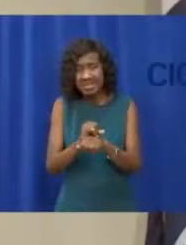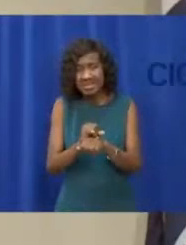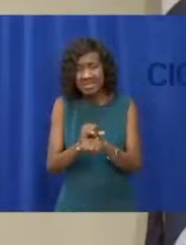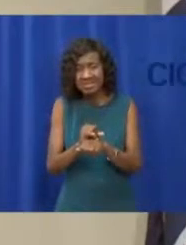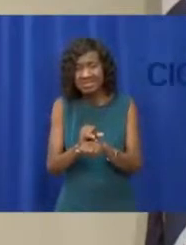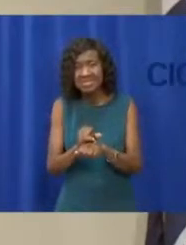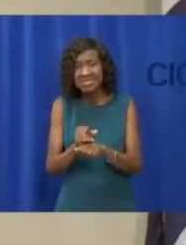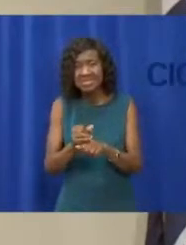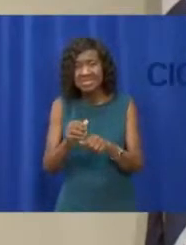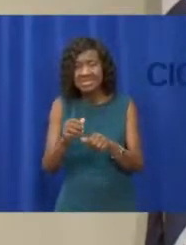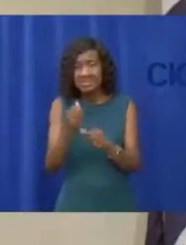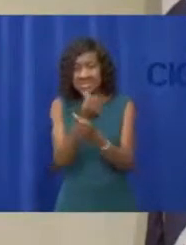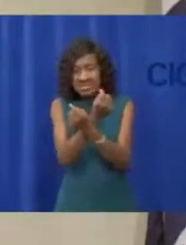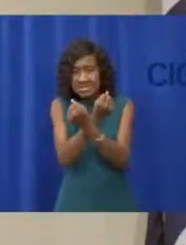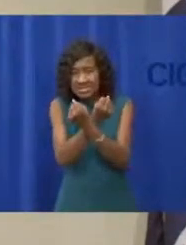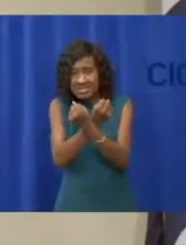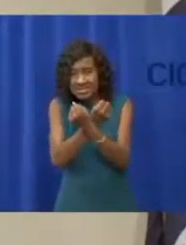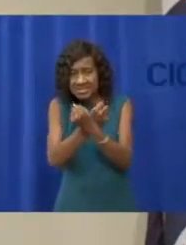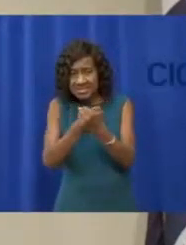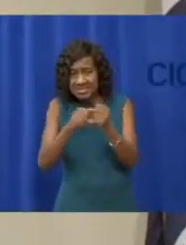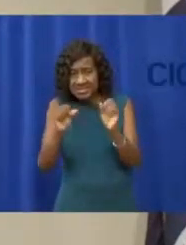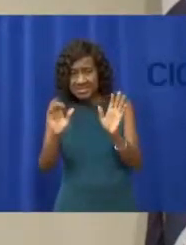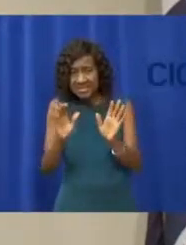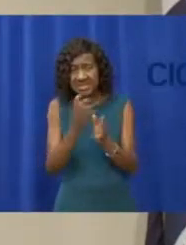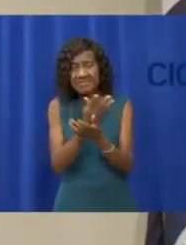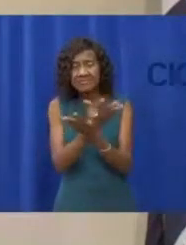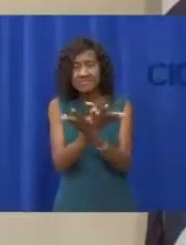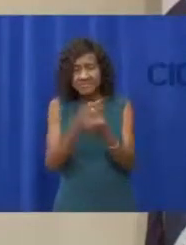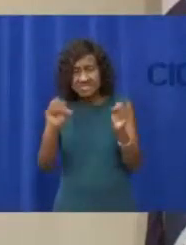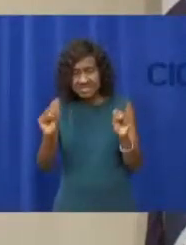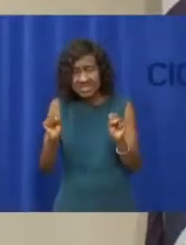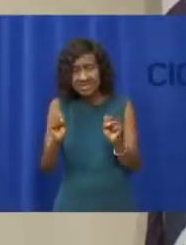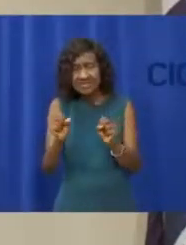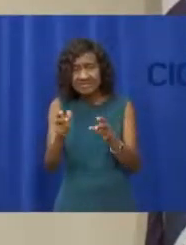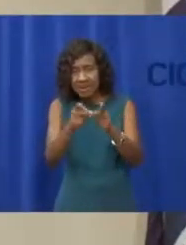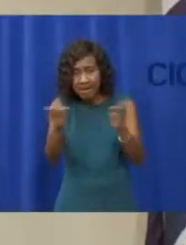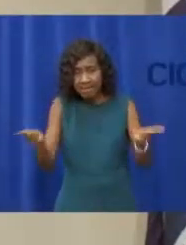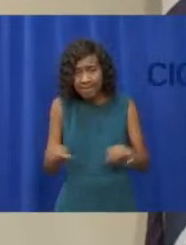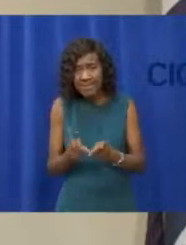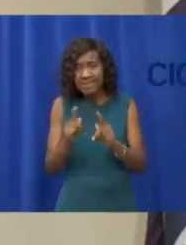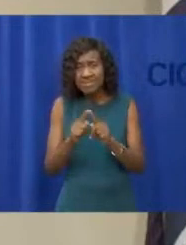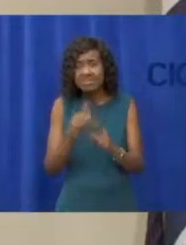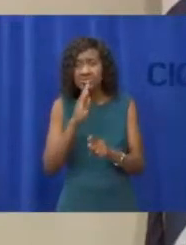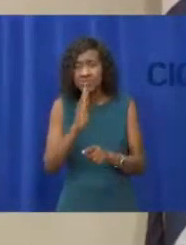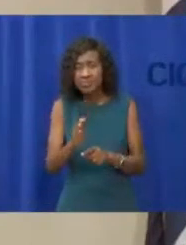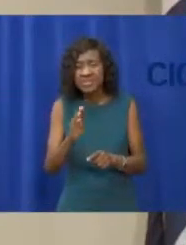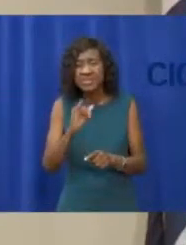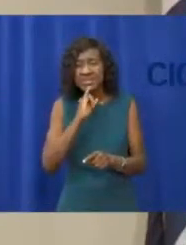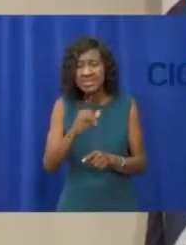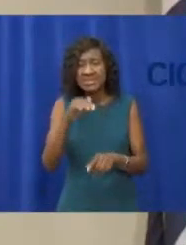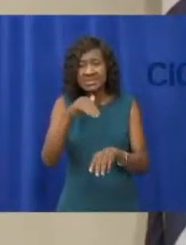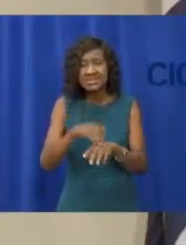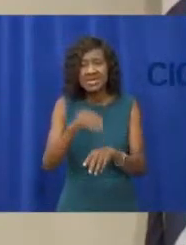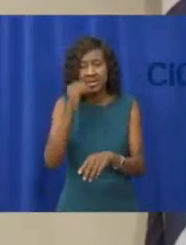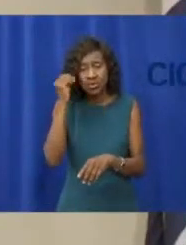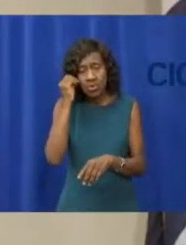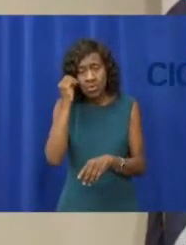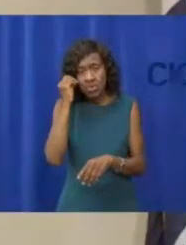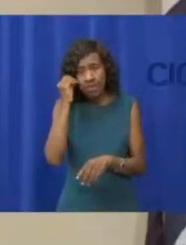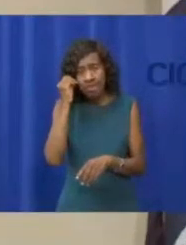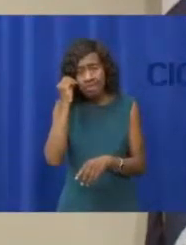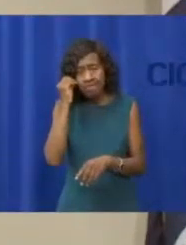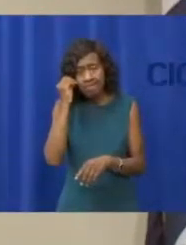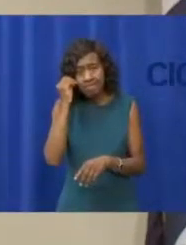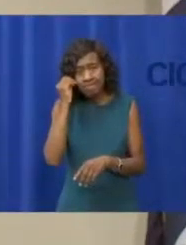place to be is at home. So please do follow all the advice seriously. But it's also